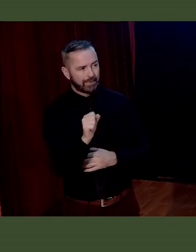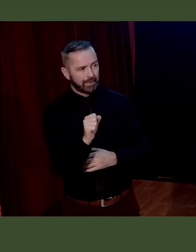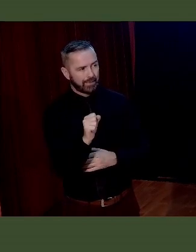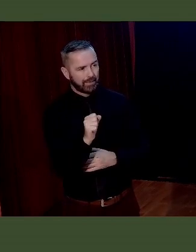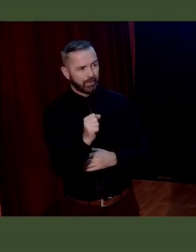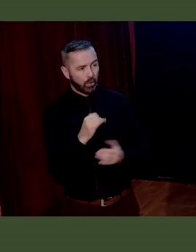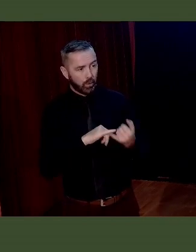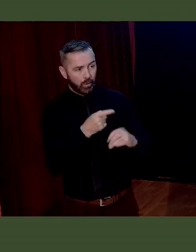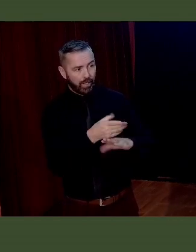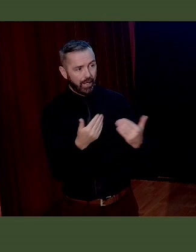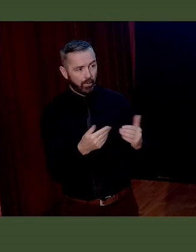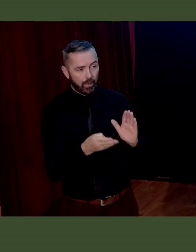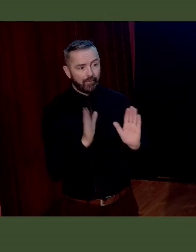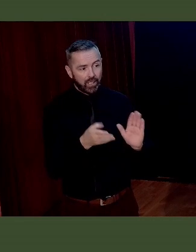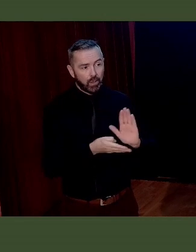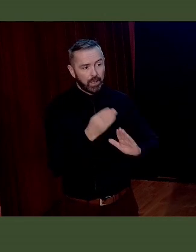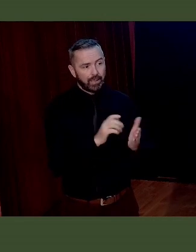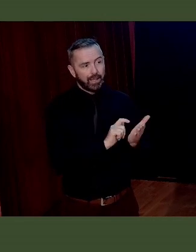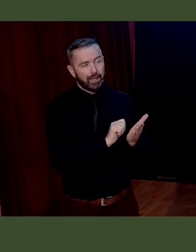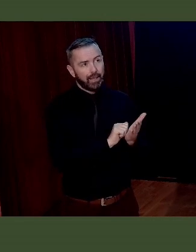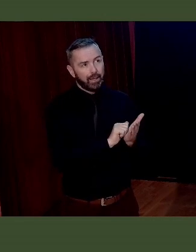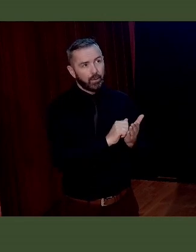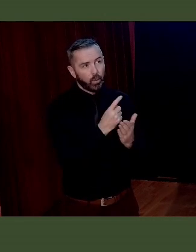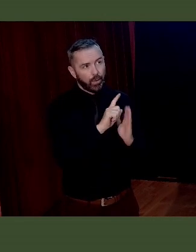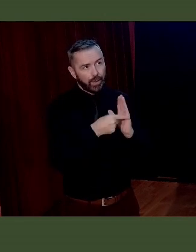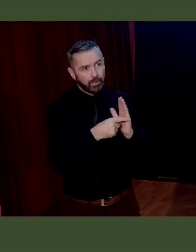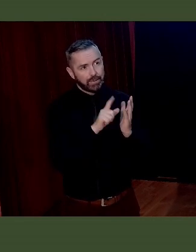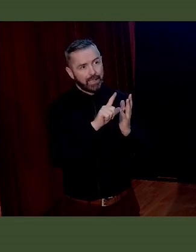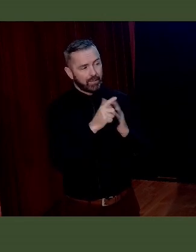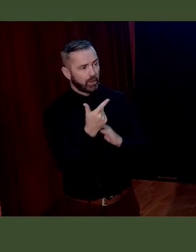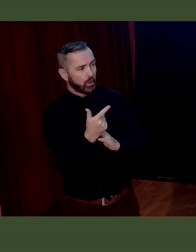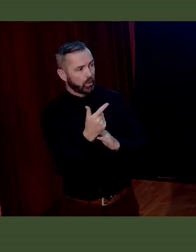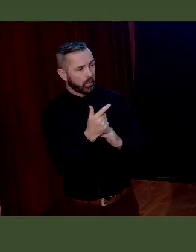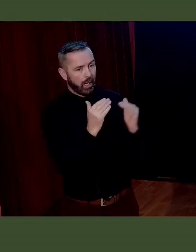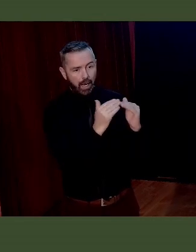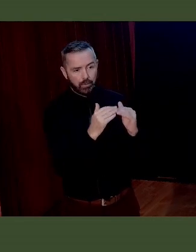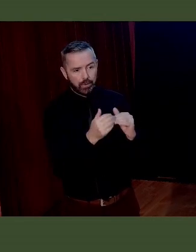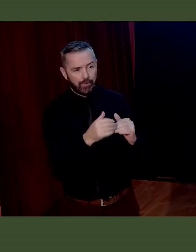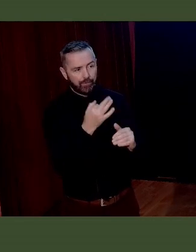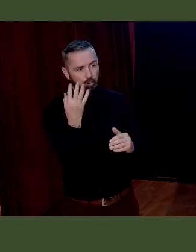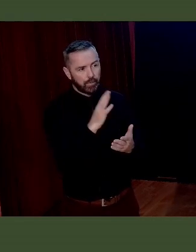They had built 1,172 cottages since 1898, or